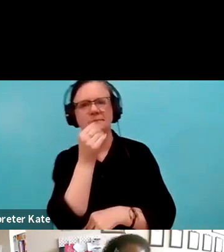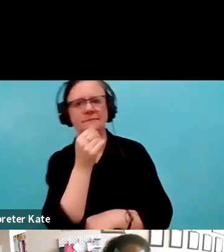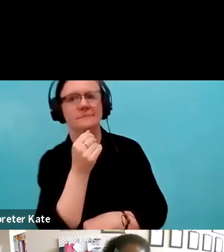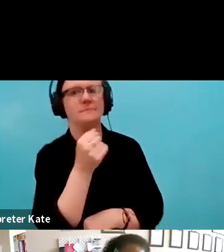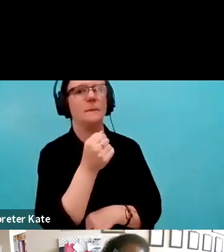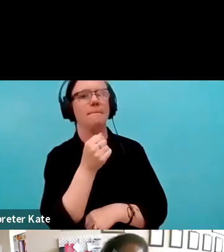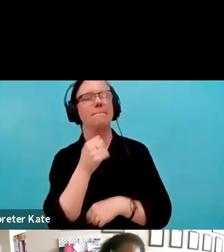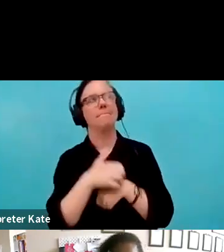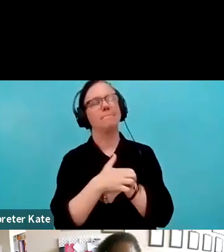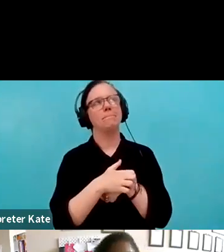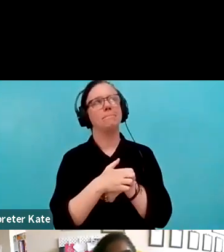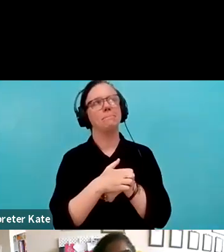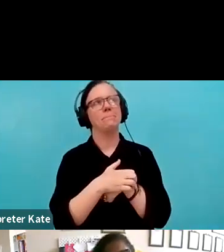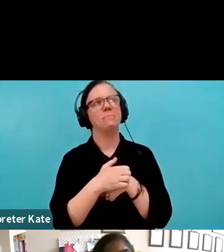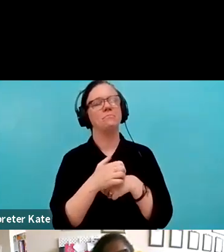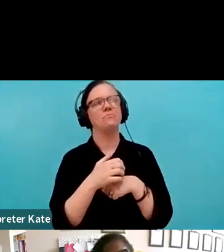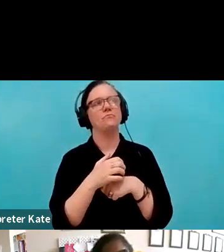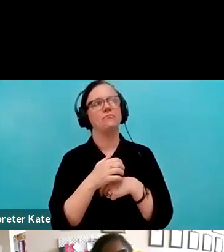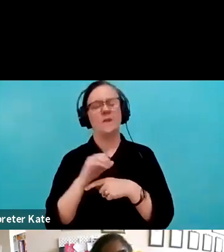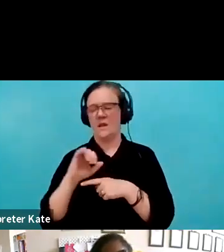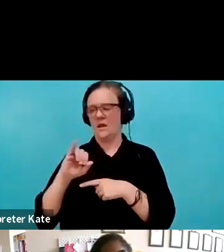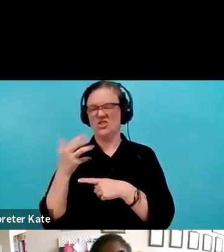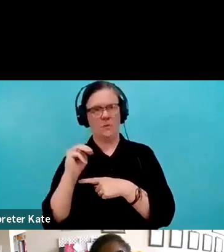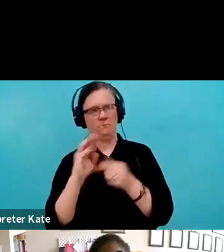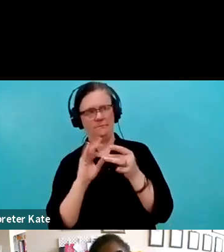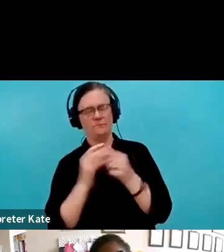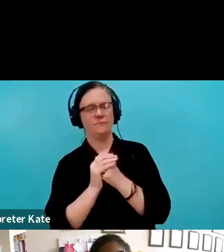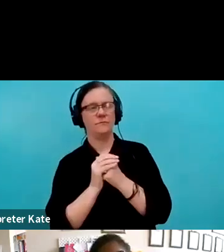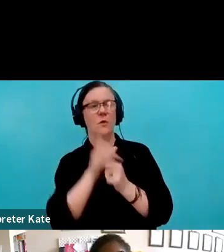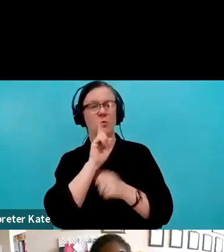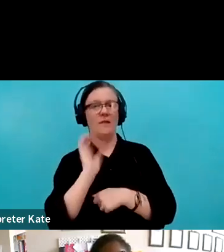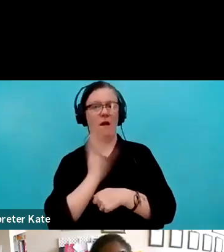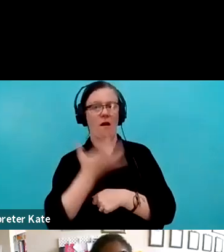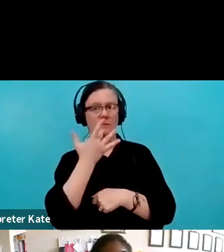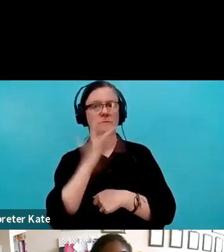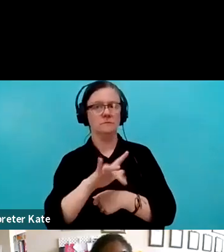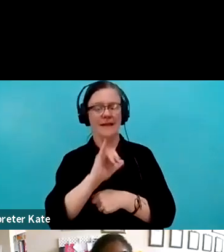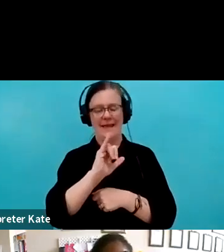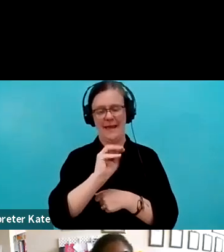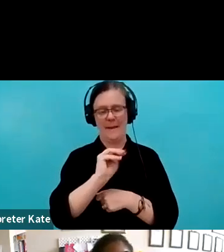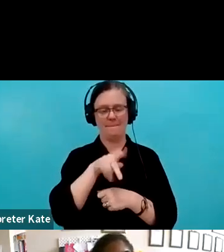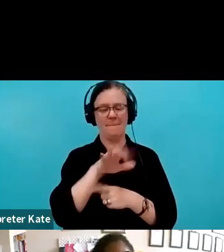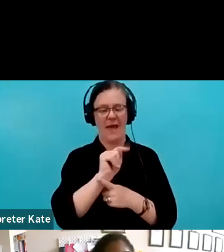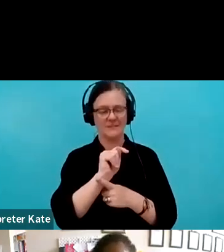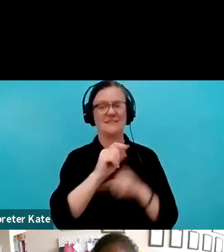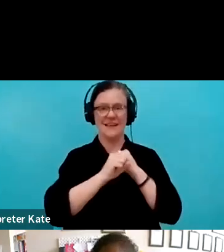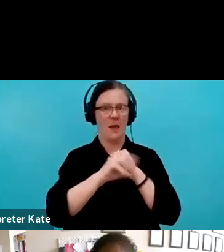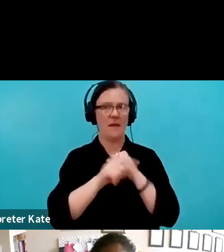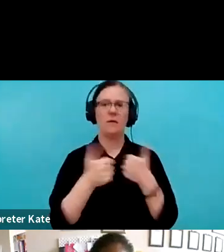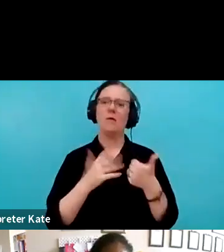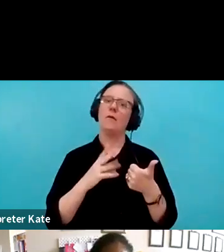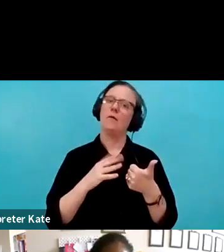Well, I think that fortunately that our impact campaign is very, very much focused